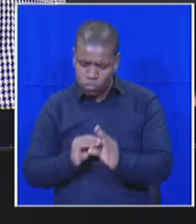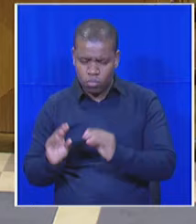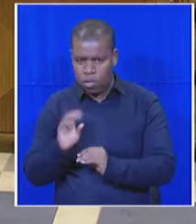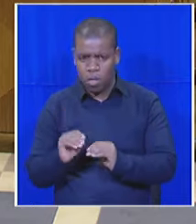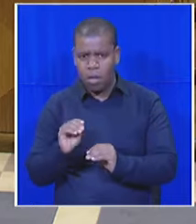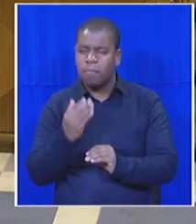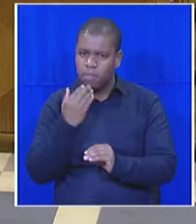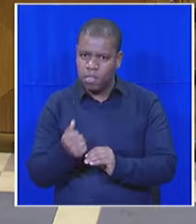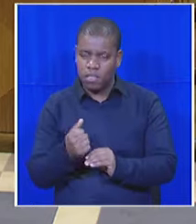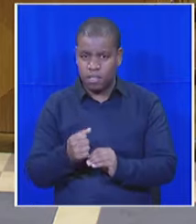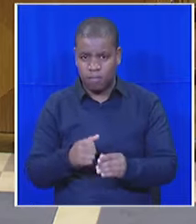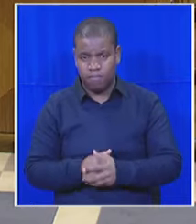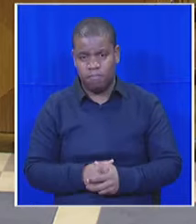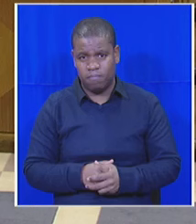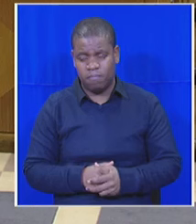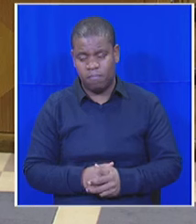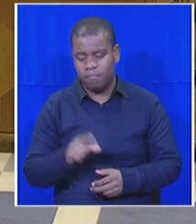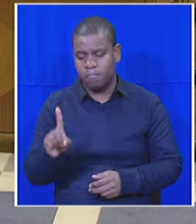NFP?